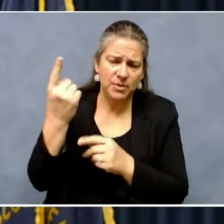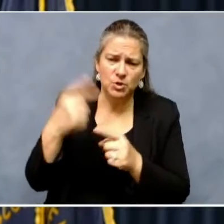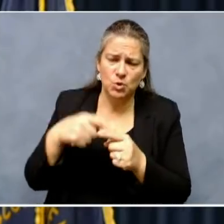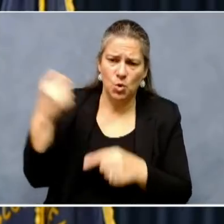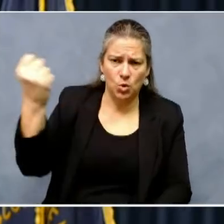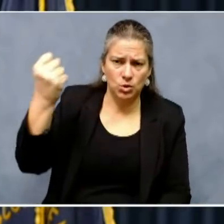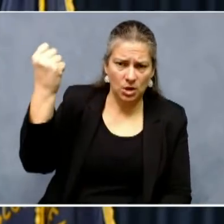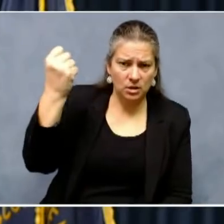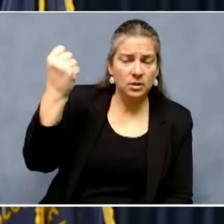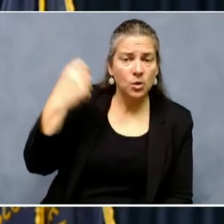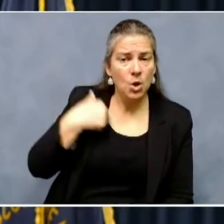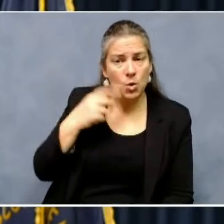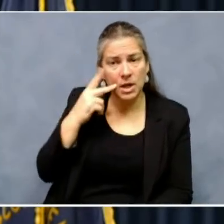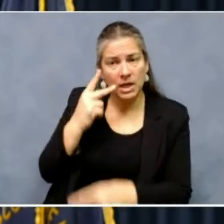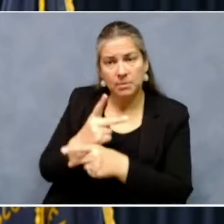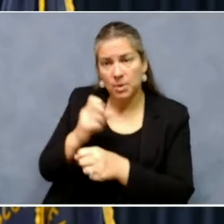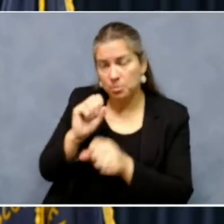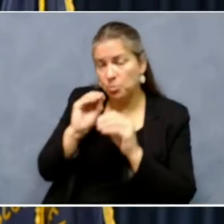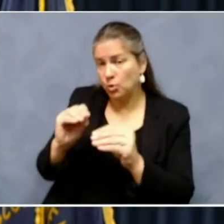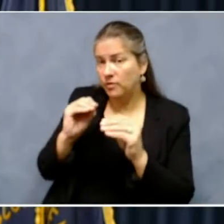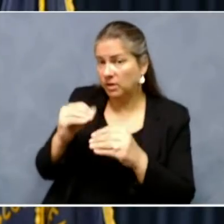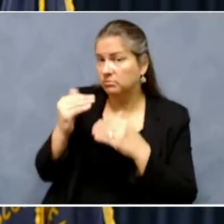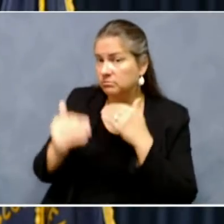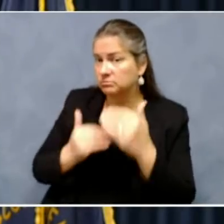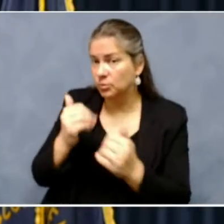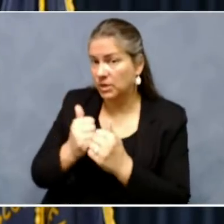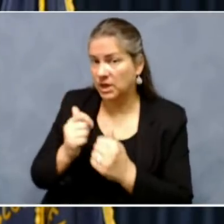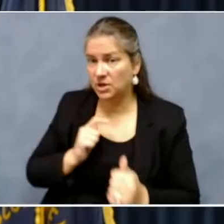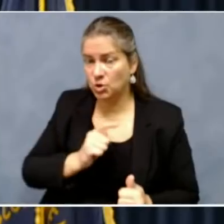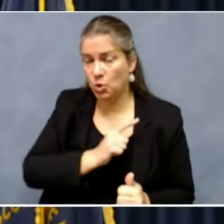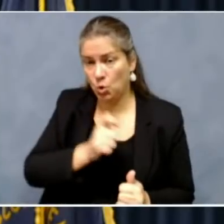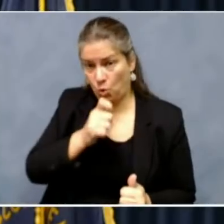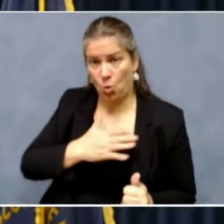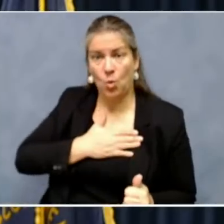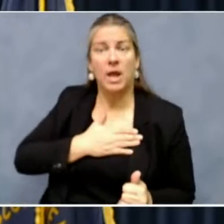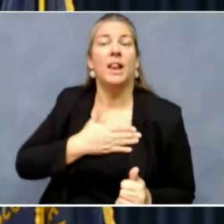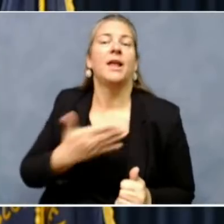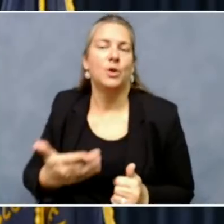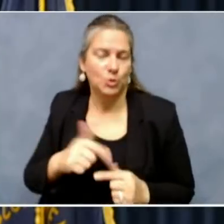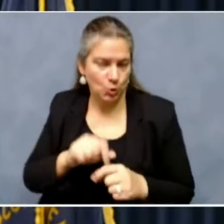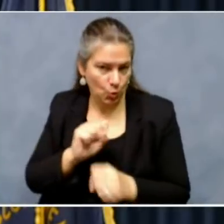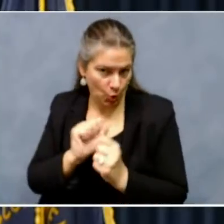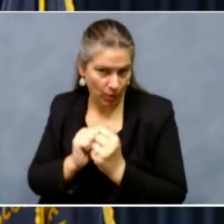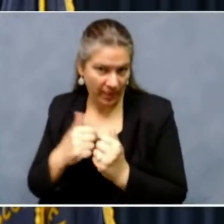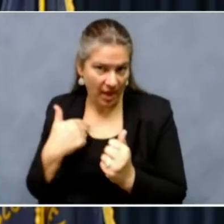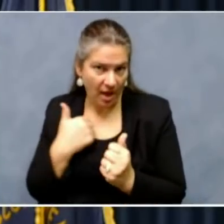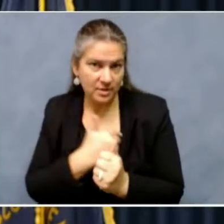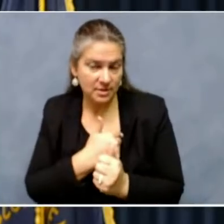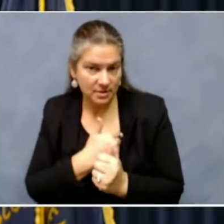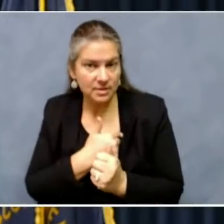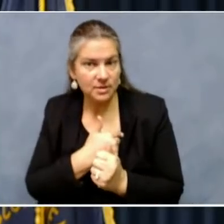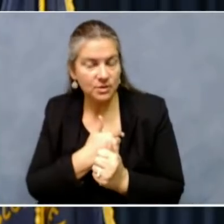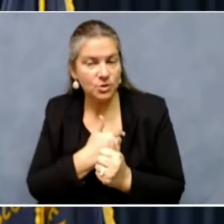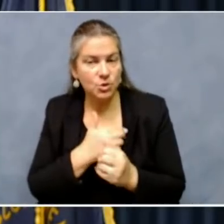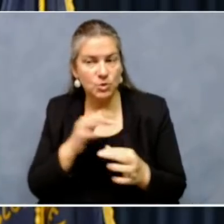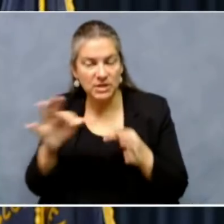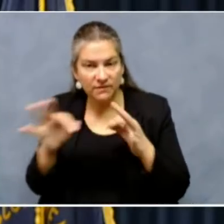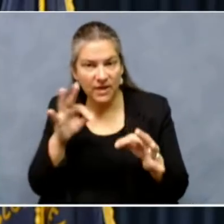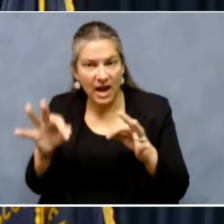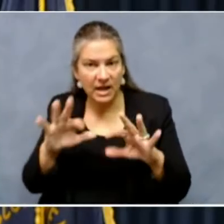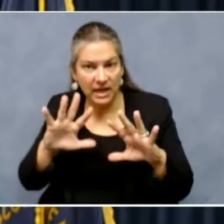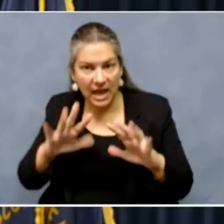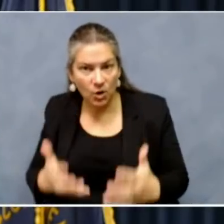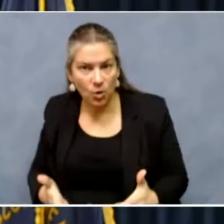with the parts of the legislature that are willing to work with us on trying to define the categories for it, the